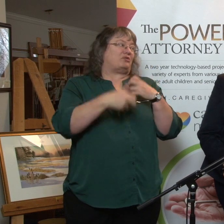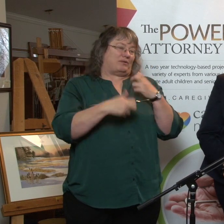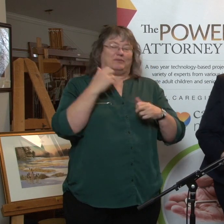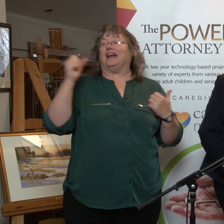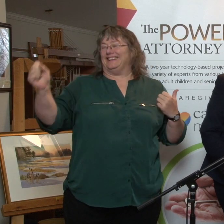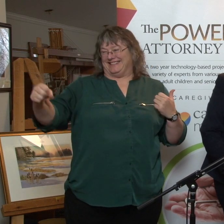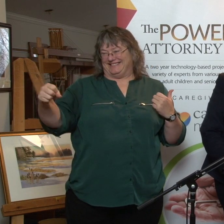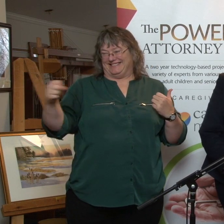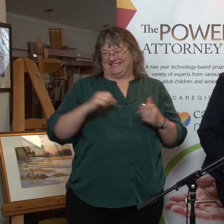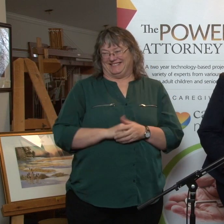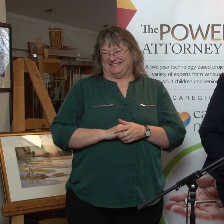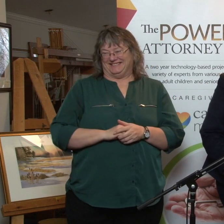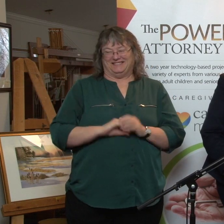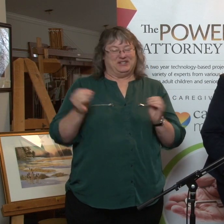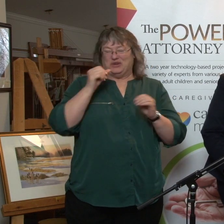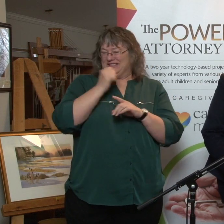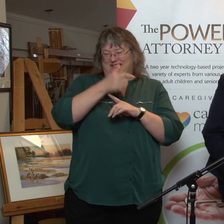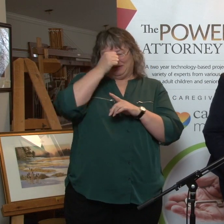Yes, it does.